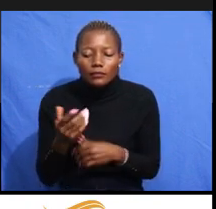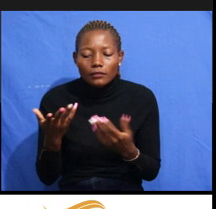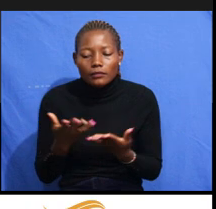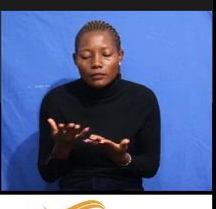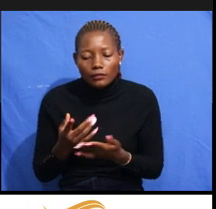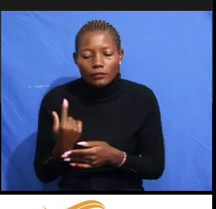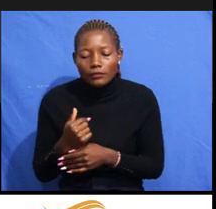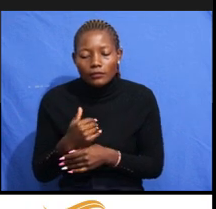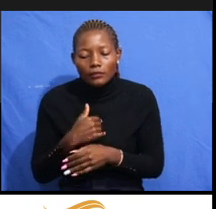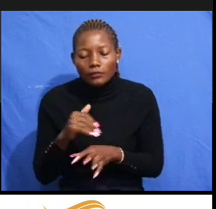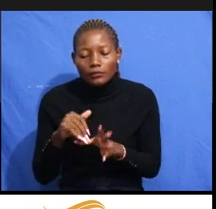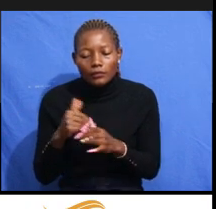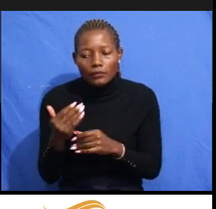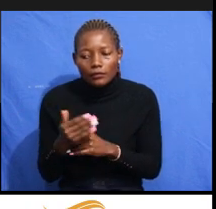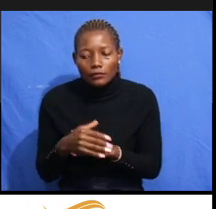external